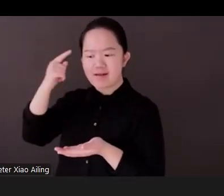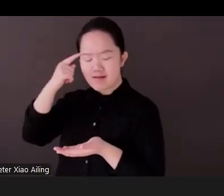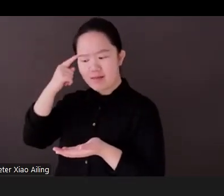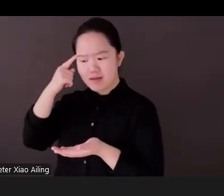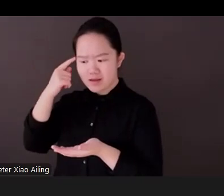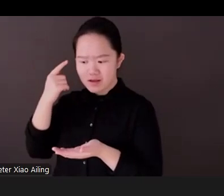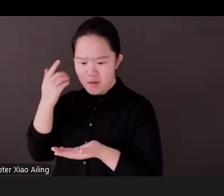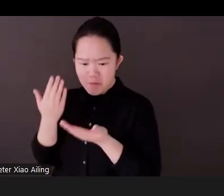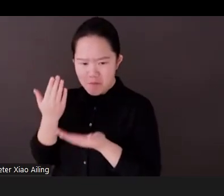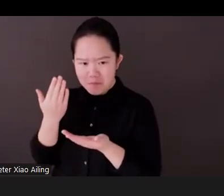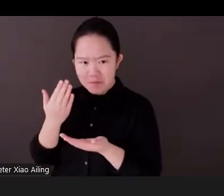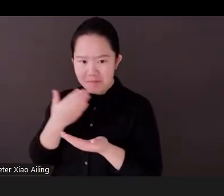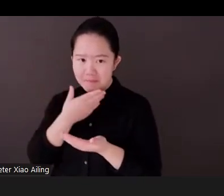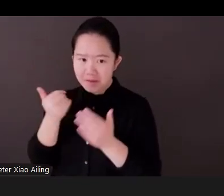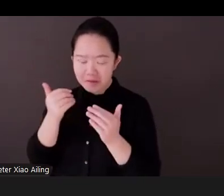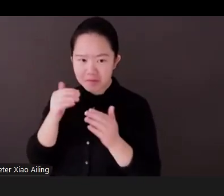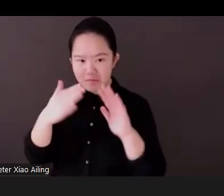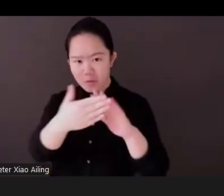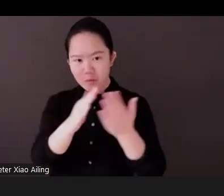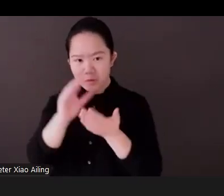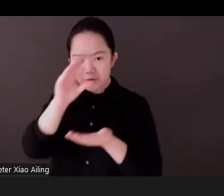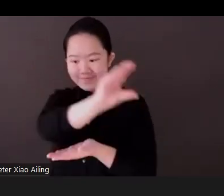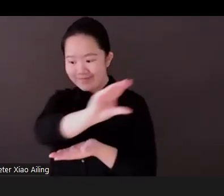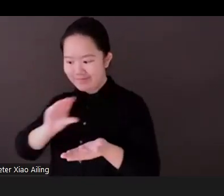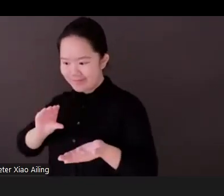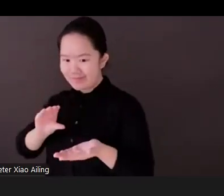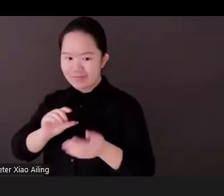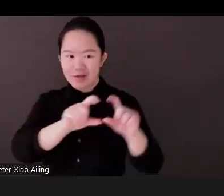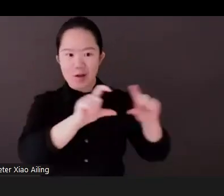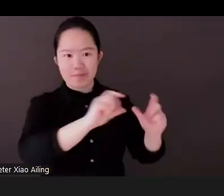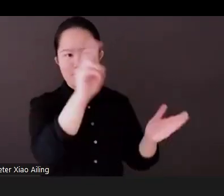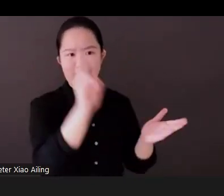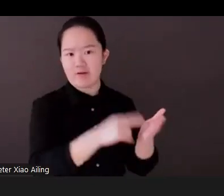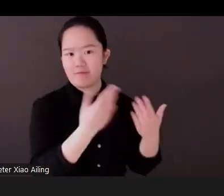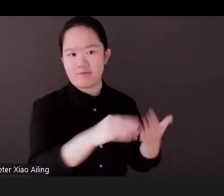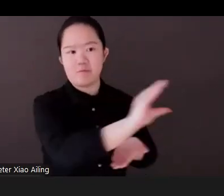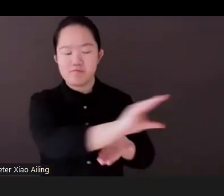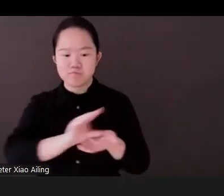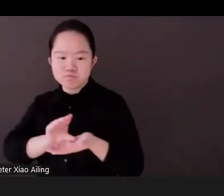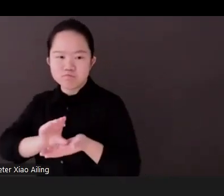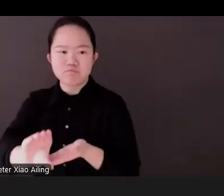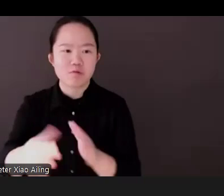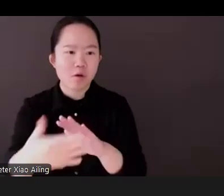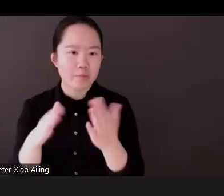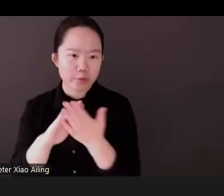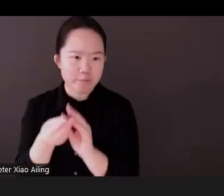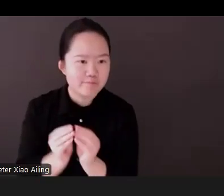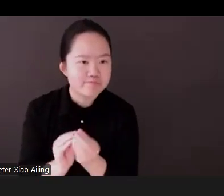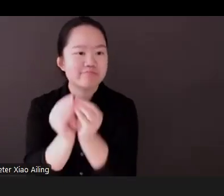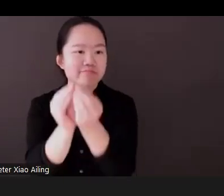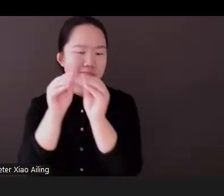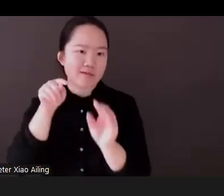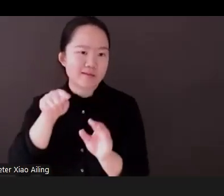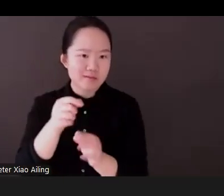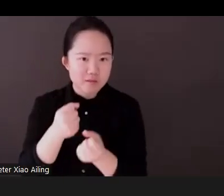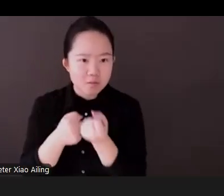that's not how it works, but it's just an idea for any policymaker out there. I think it would be really nice if the law could be